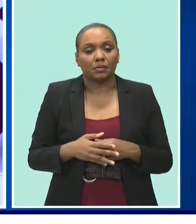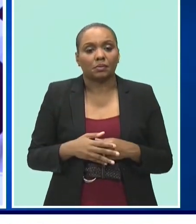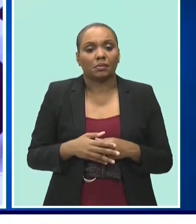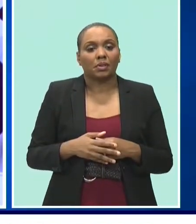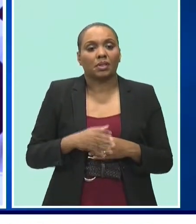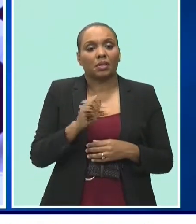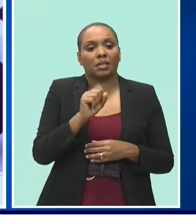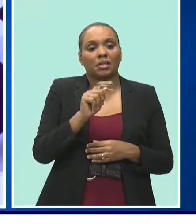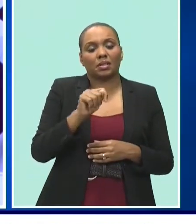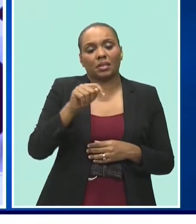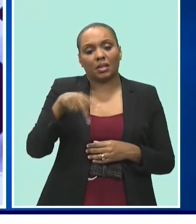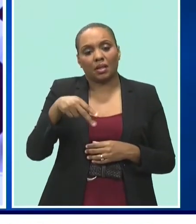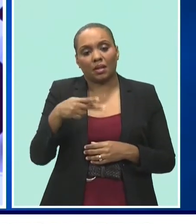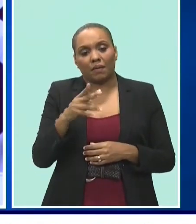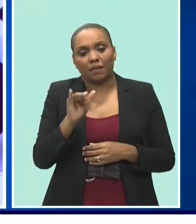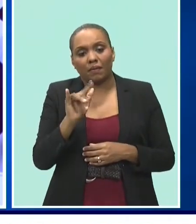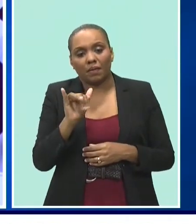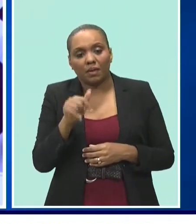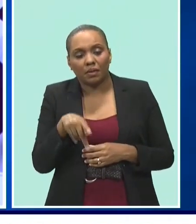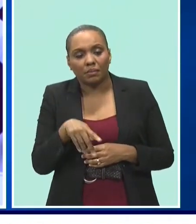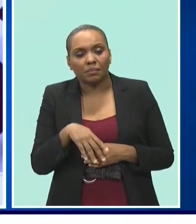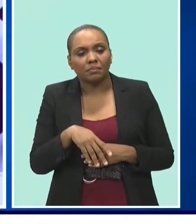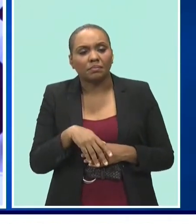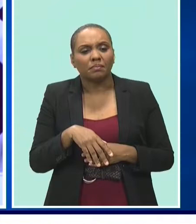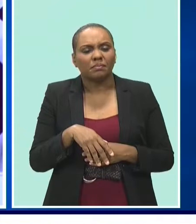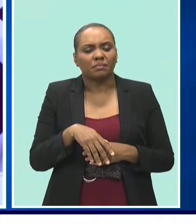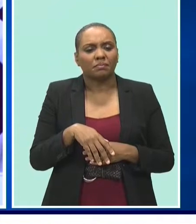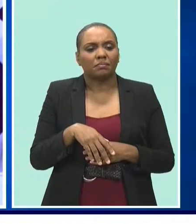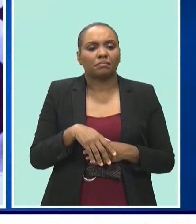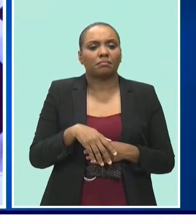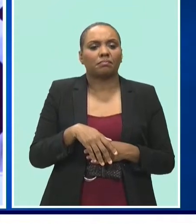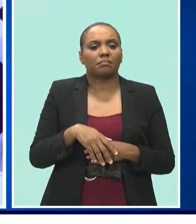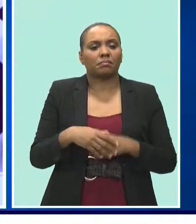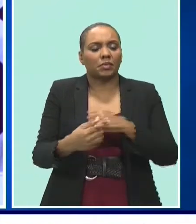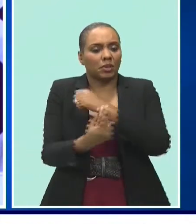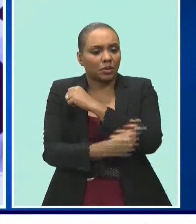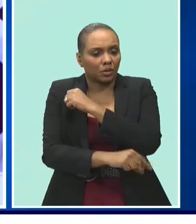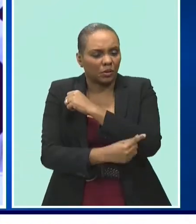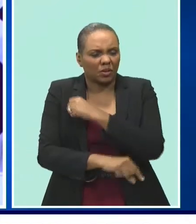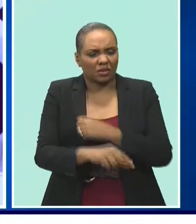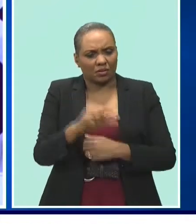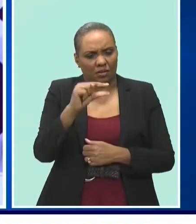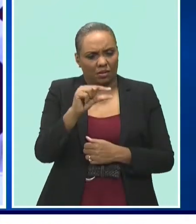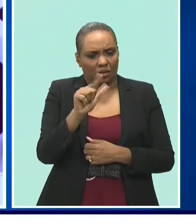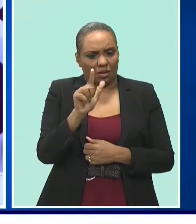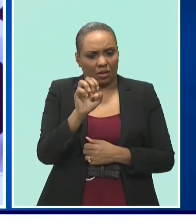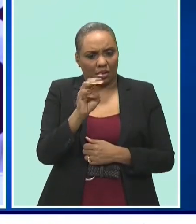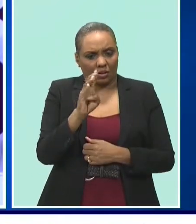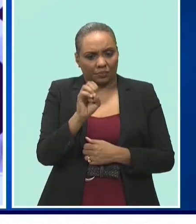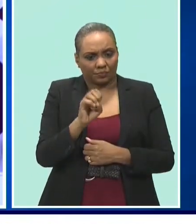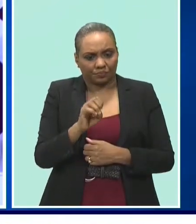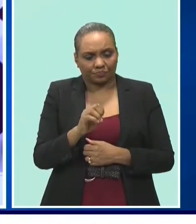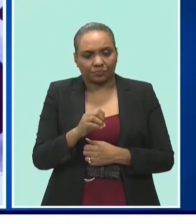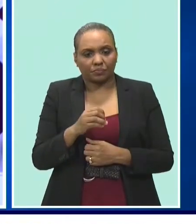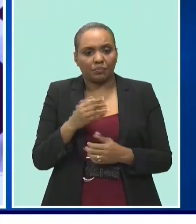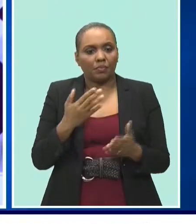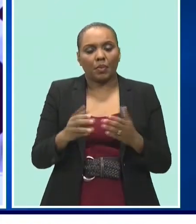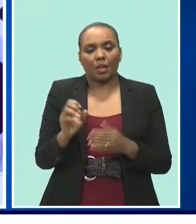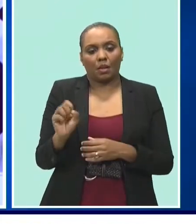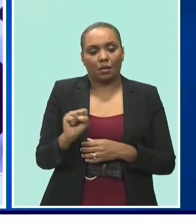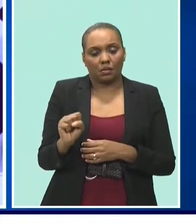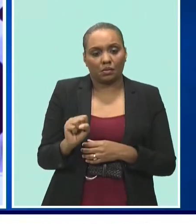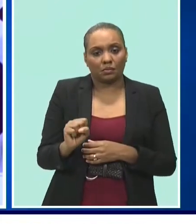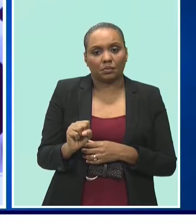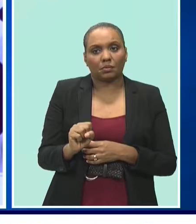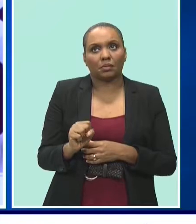Six Roads, in the Glebe, and as close as Speightstown may be to here. I'm